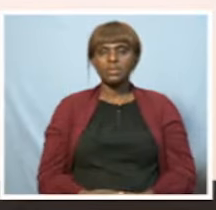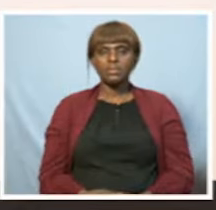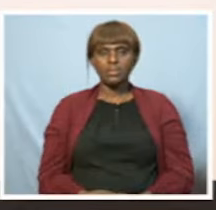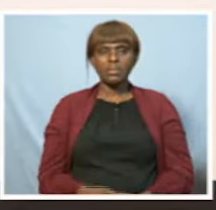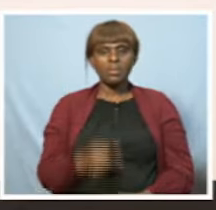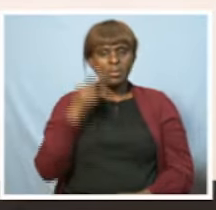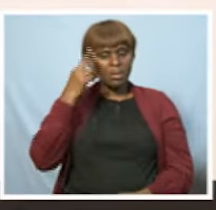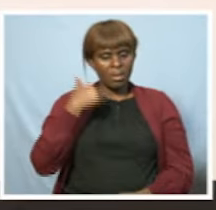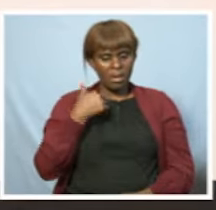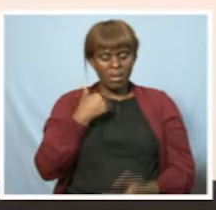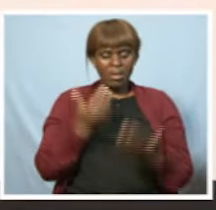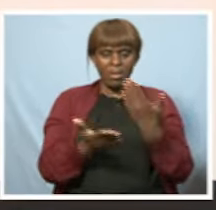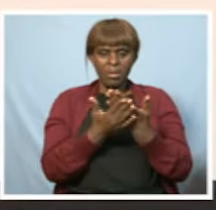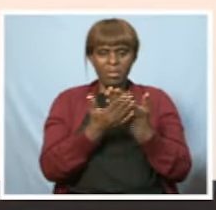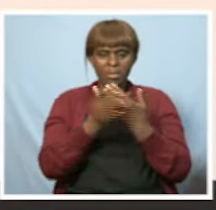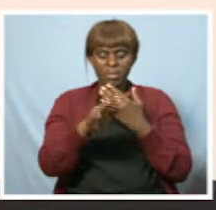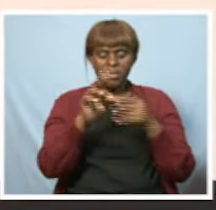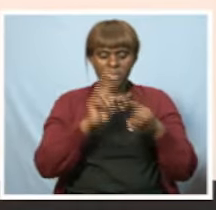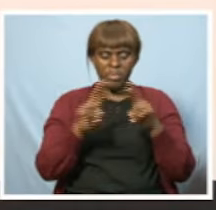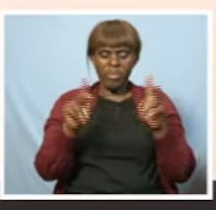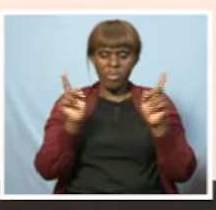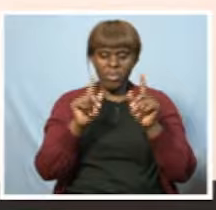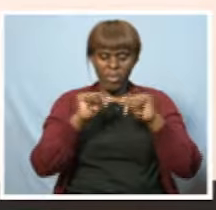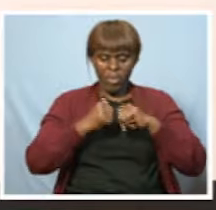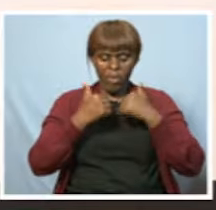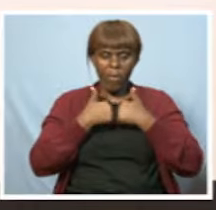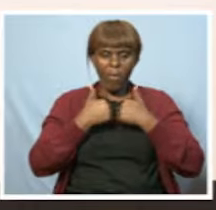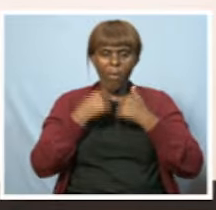There is an appendix, Chair, just where